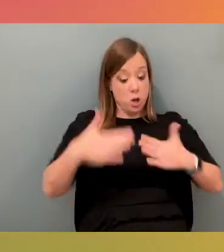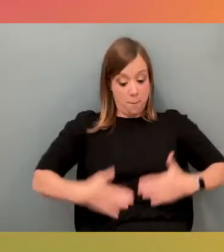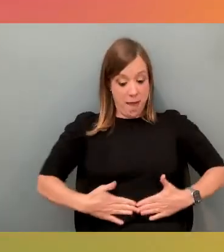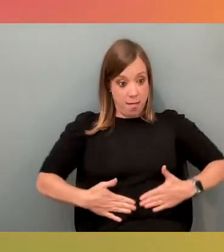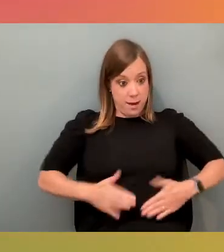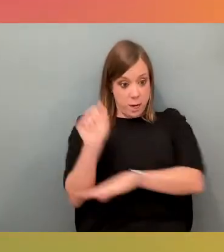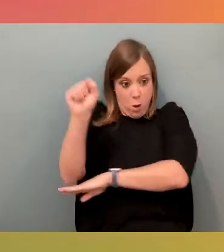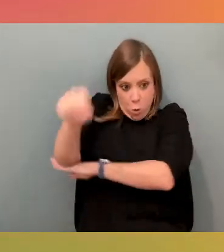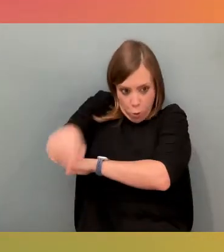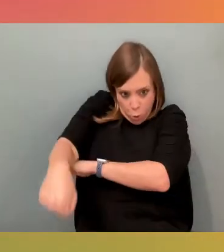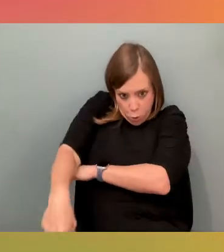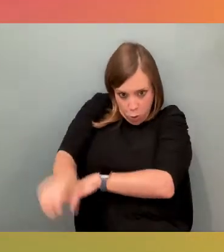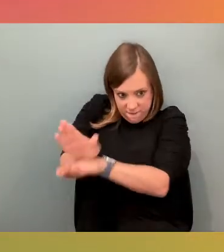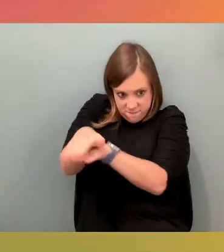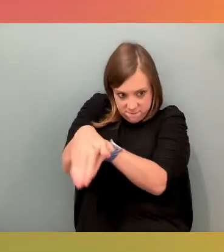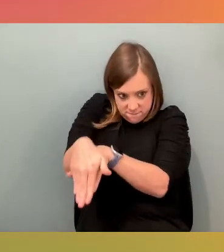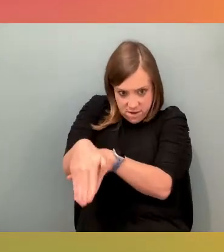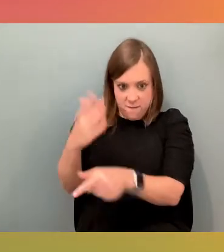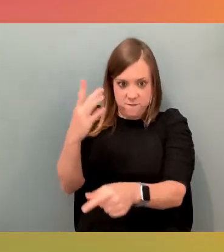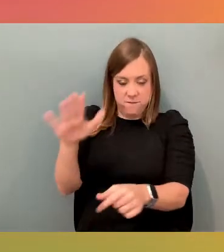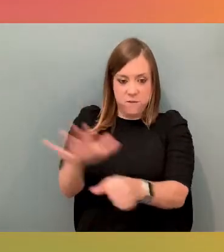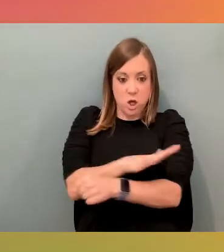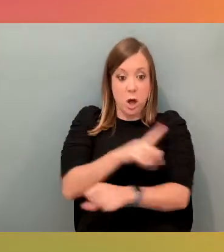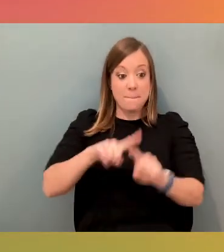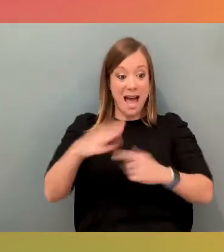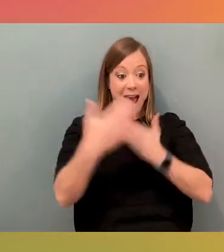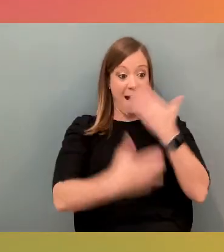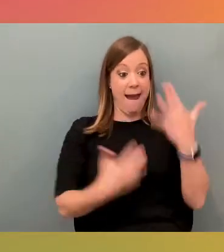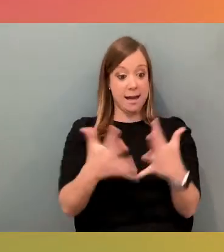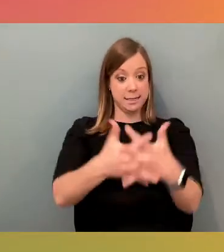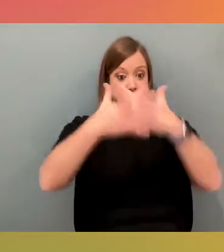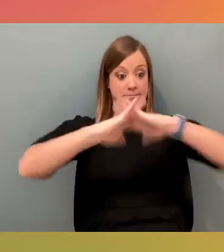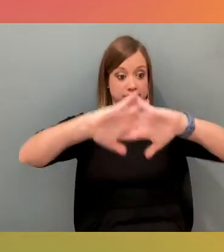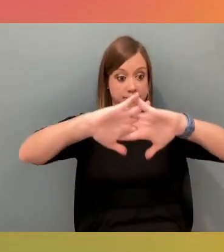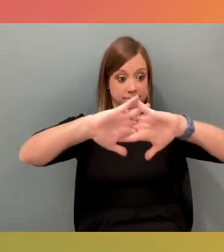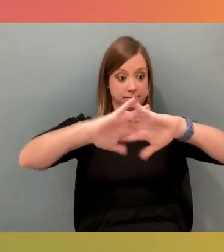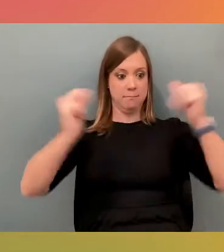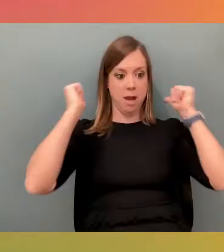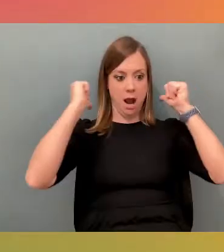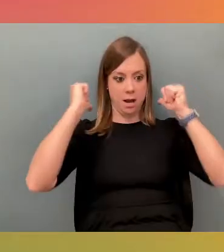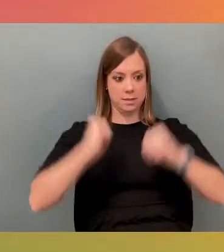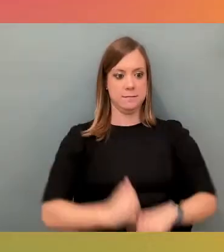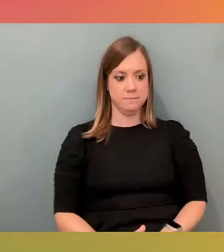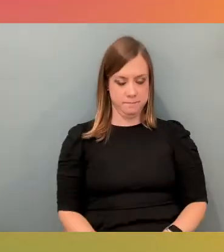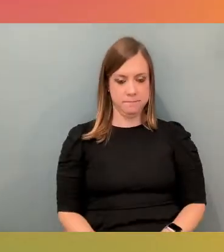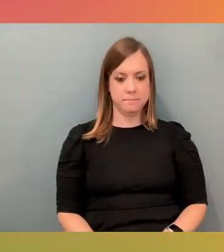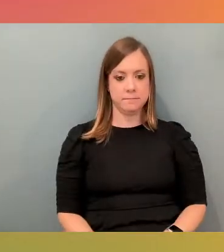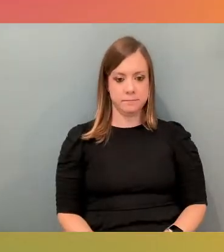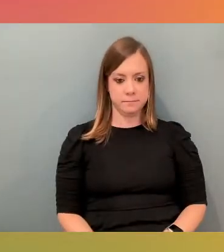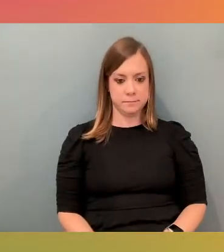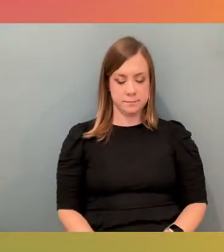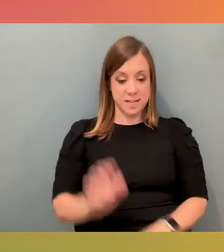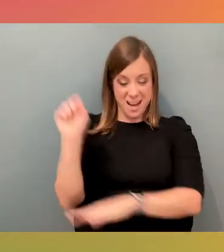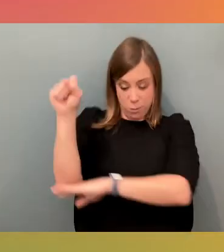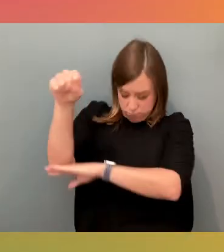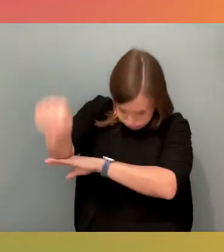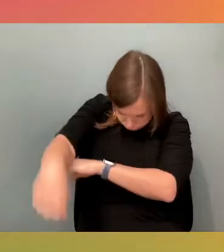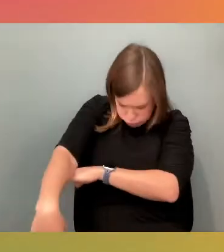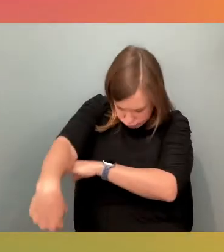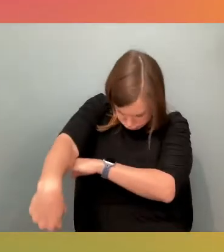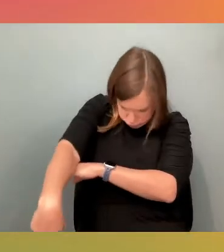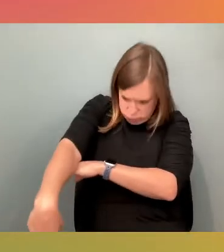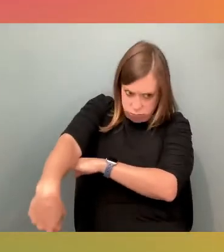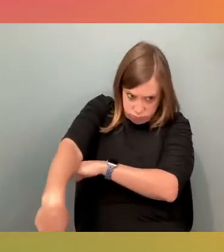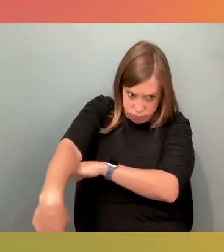ahead and bring your hands behind your back, clasping them together behind you. Good, let your head get heavy, reach the crown of your head